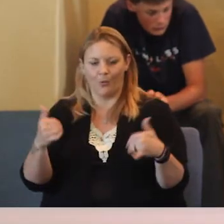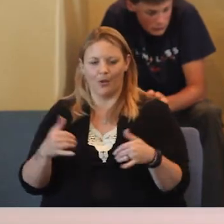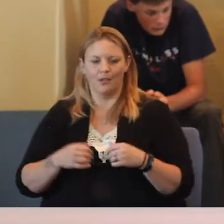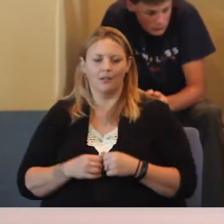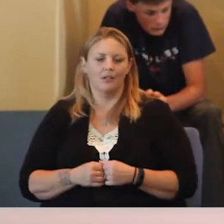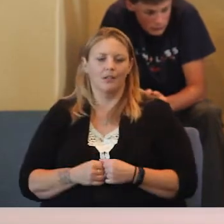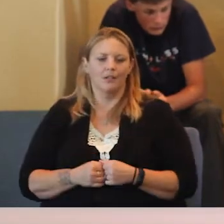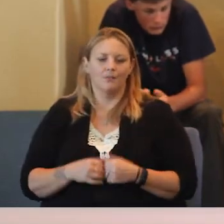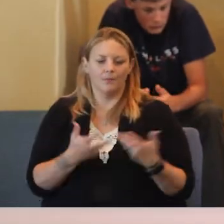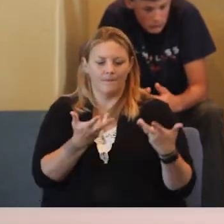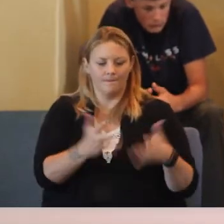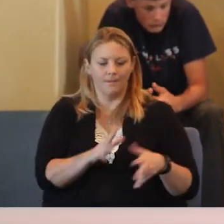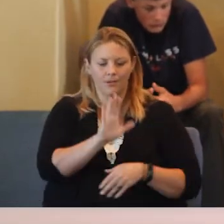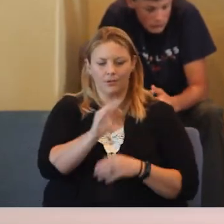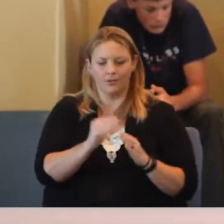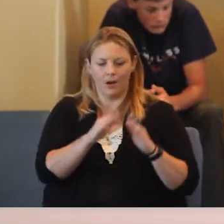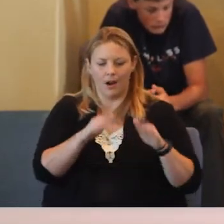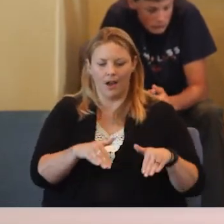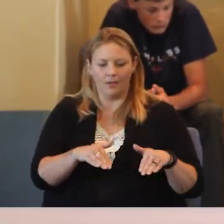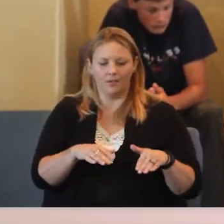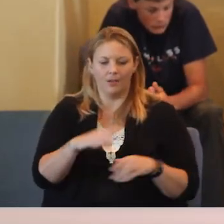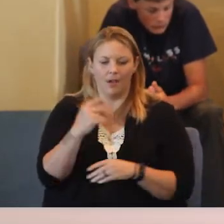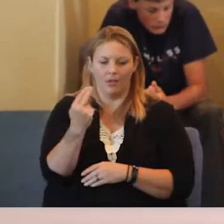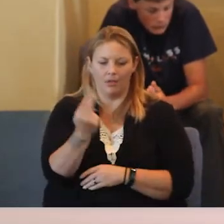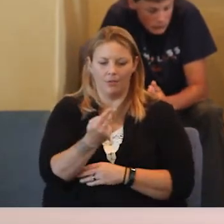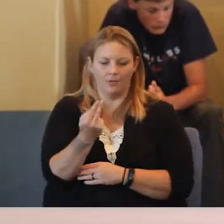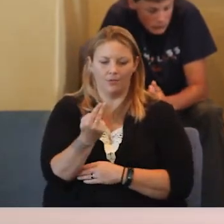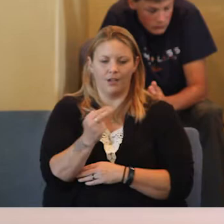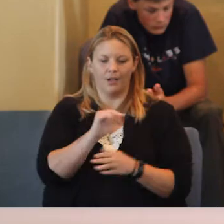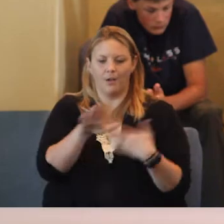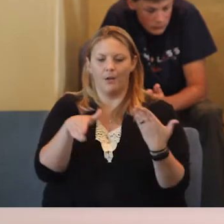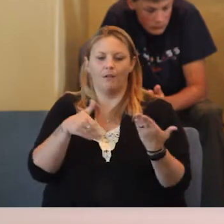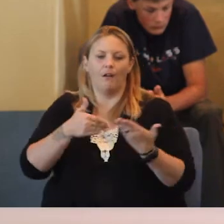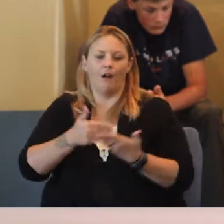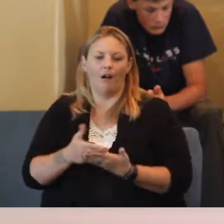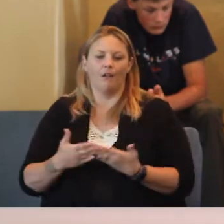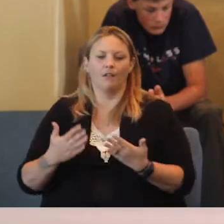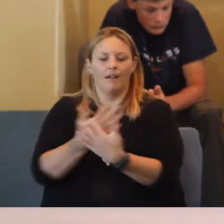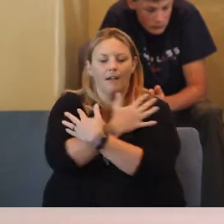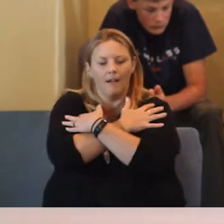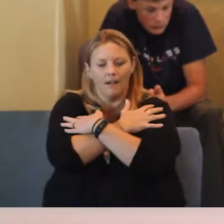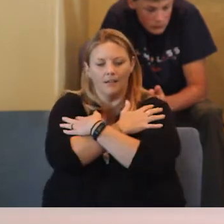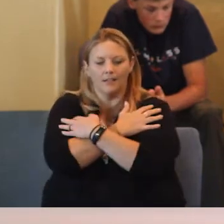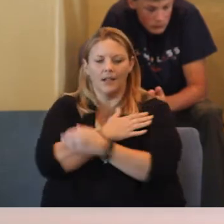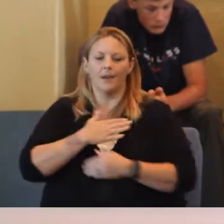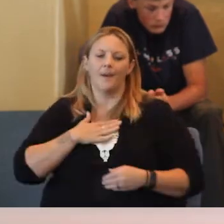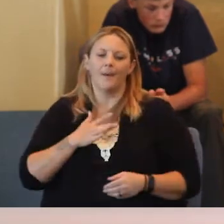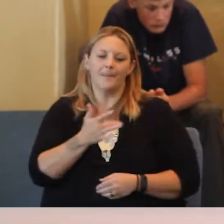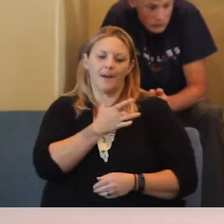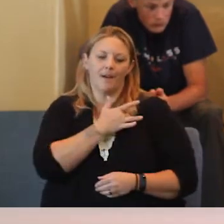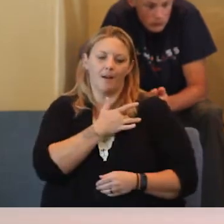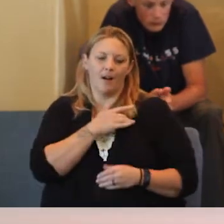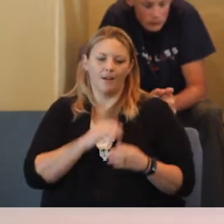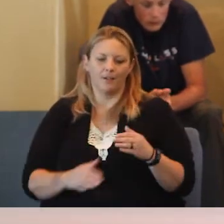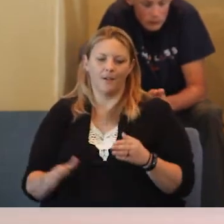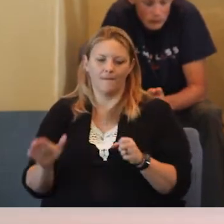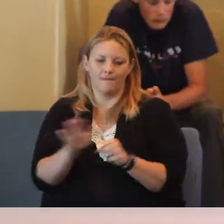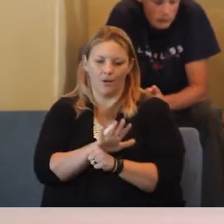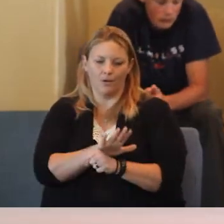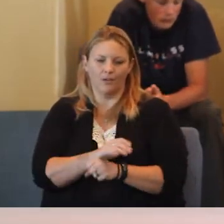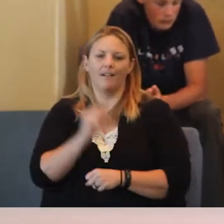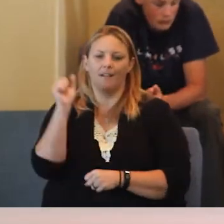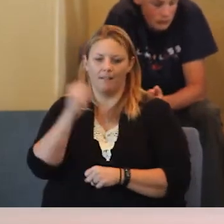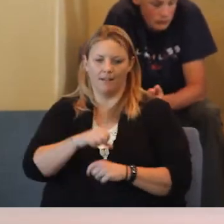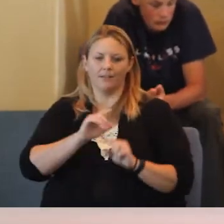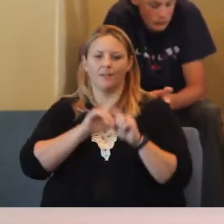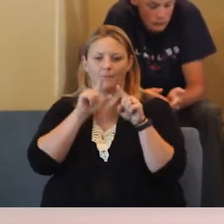was so touching to me. After we finished her house on Thursday, we all got big hugs. Needless to say, my heart